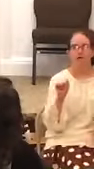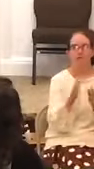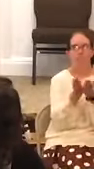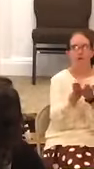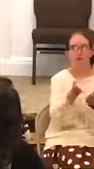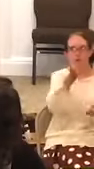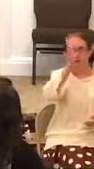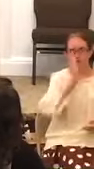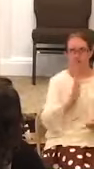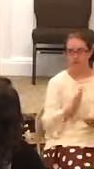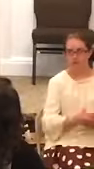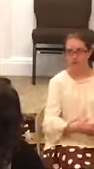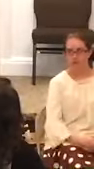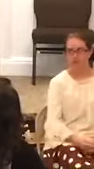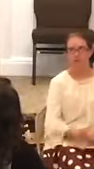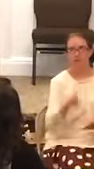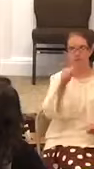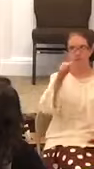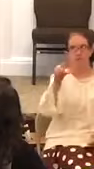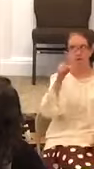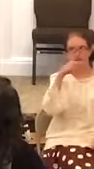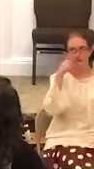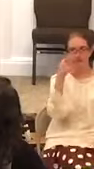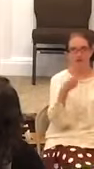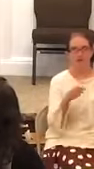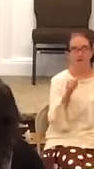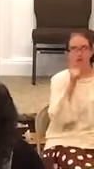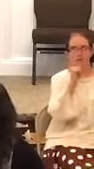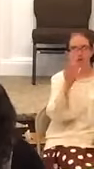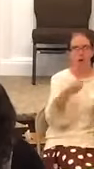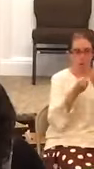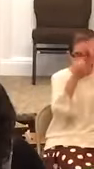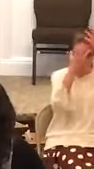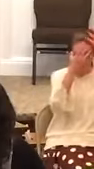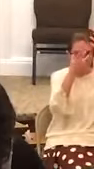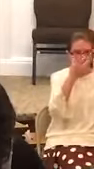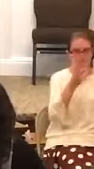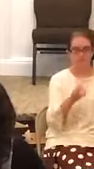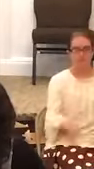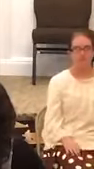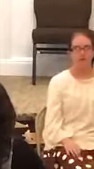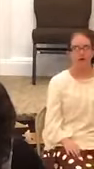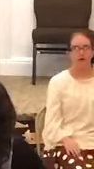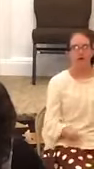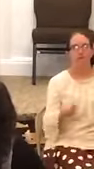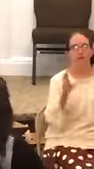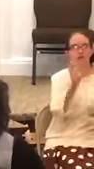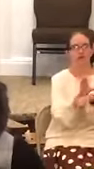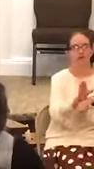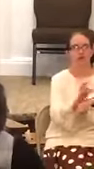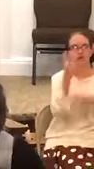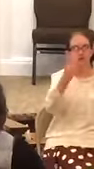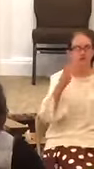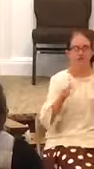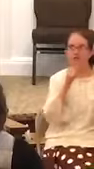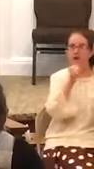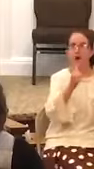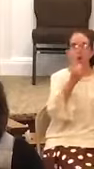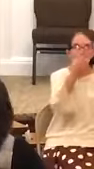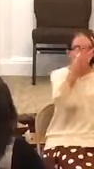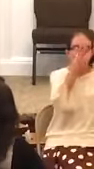word of God. Paul said, not everyone has obeyed the gospel. In fact, many churchgoers have not obeyed the